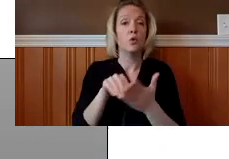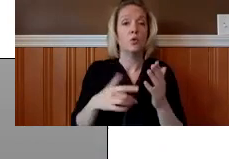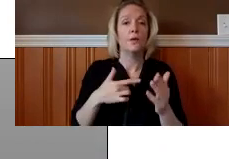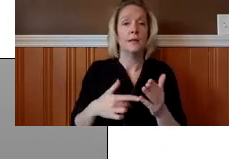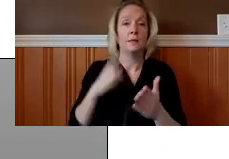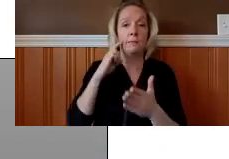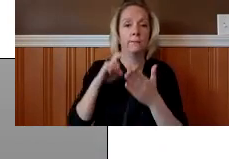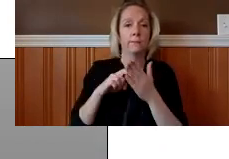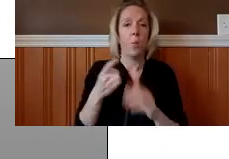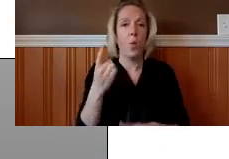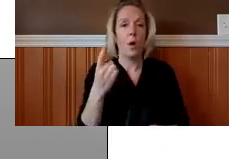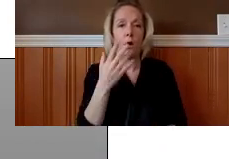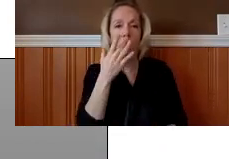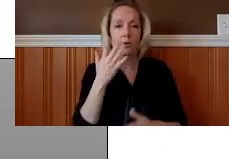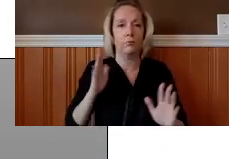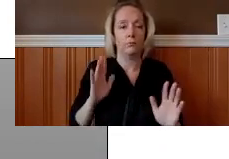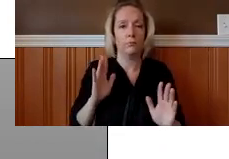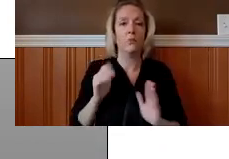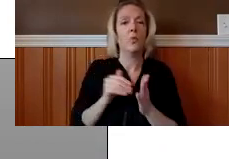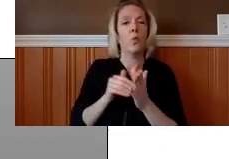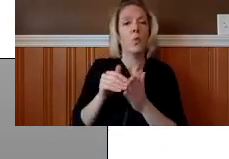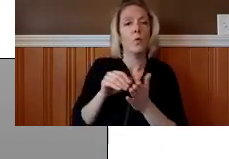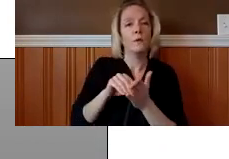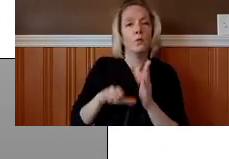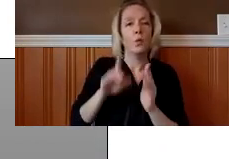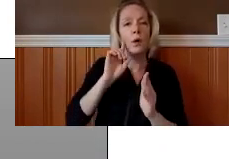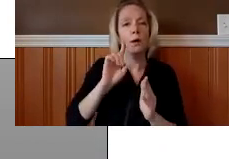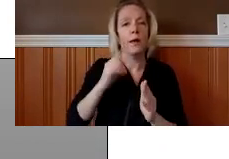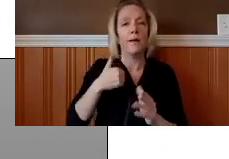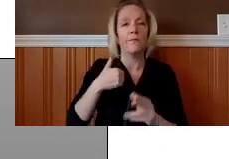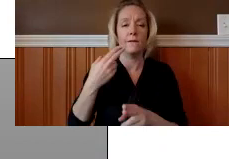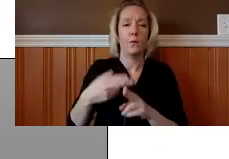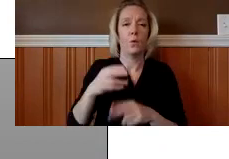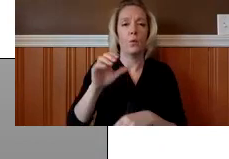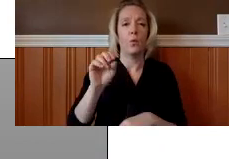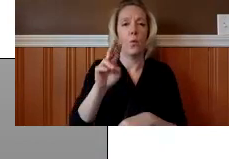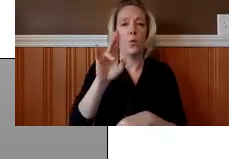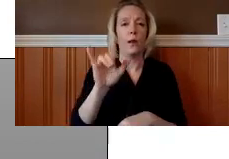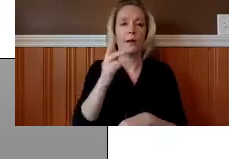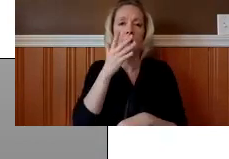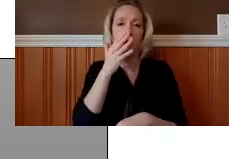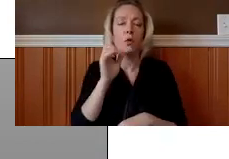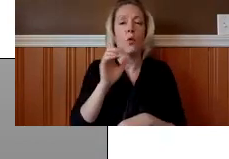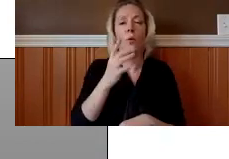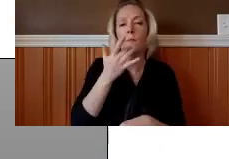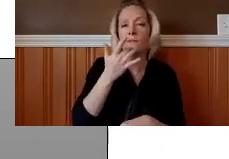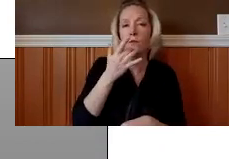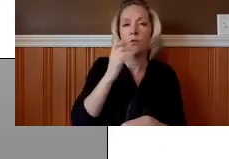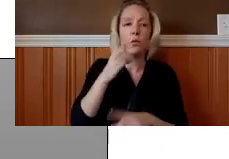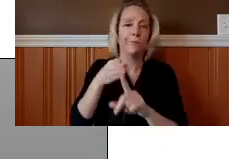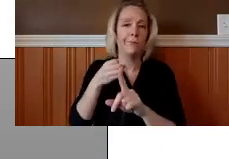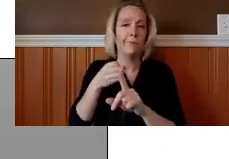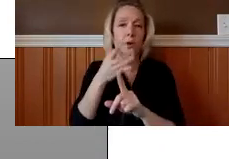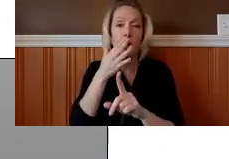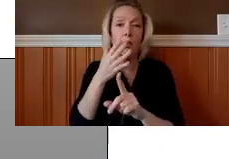color. Lots of times our students will have an only color. Sometimes they have a preferred color, and sometimes they'll look at a lot